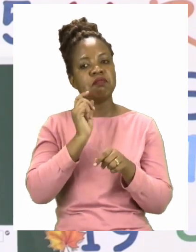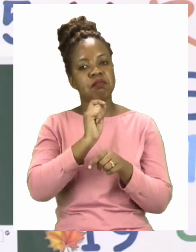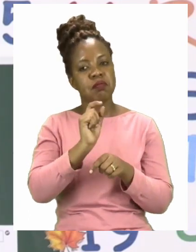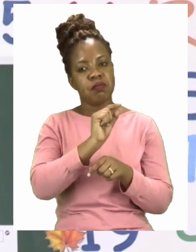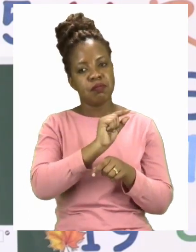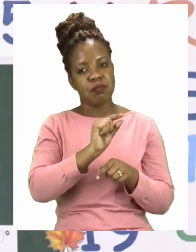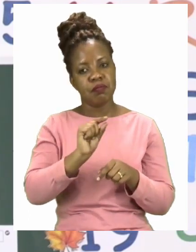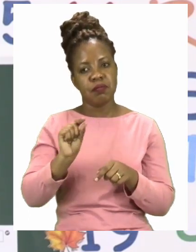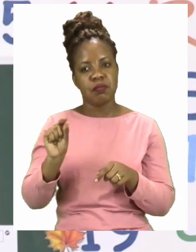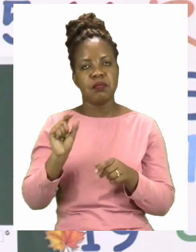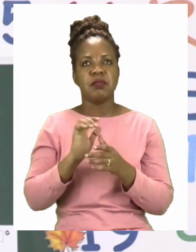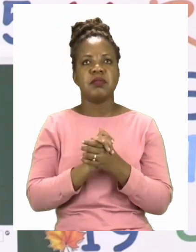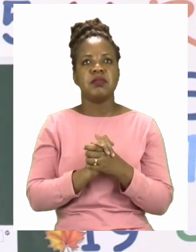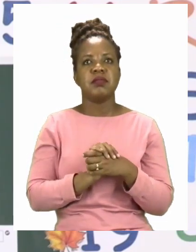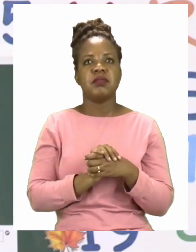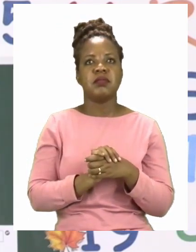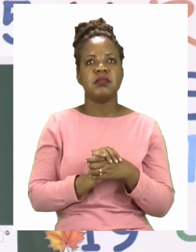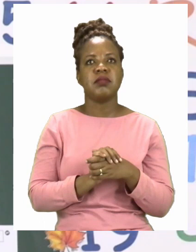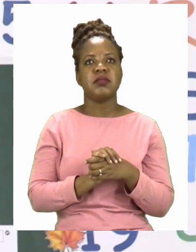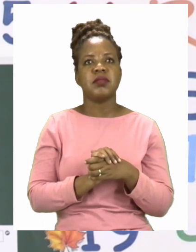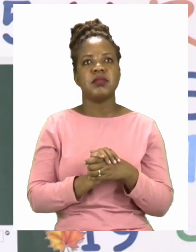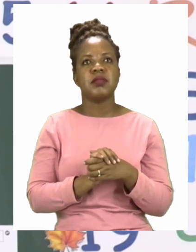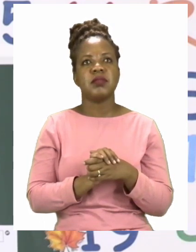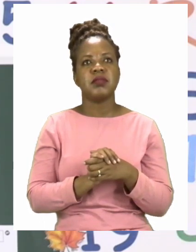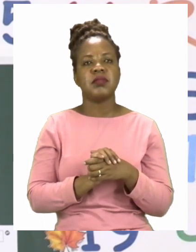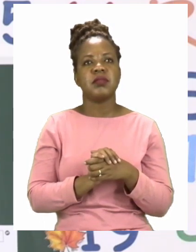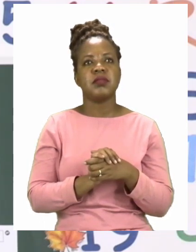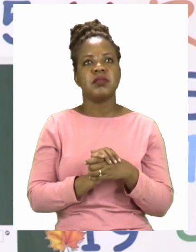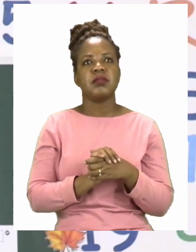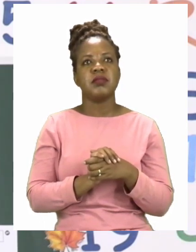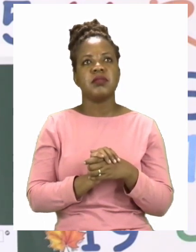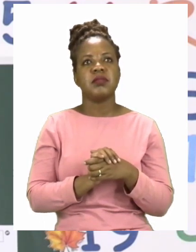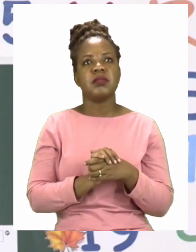a beautiful sentence for it. We have said